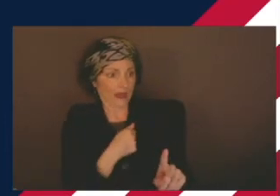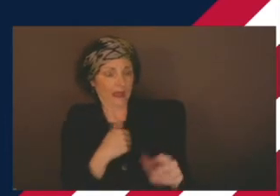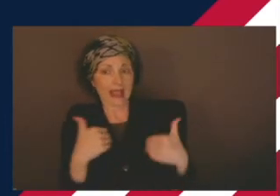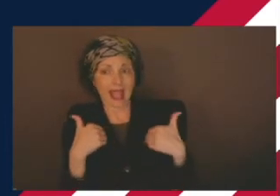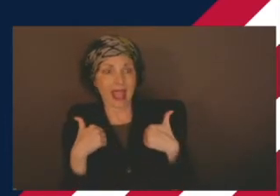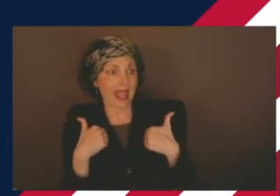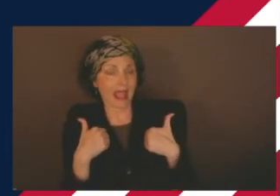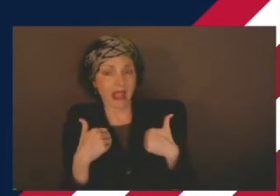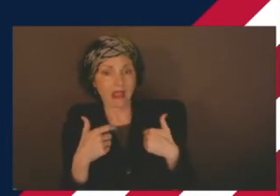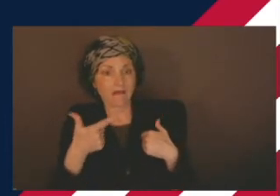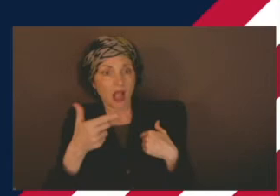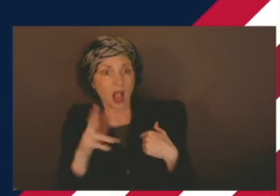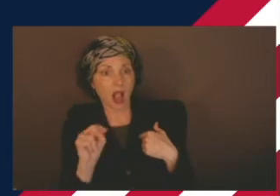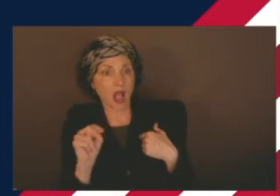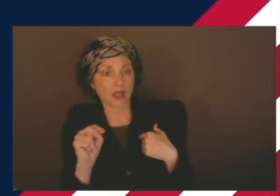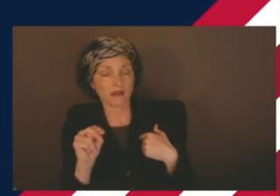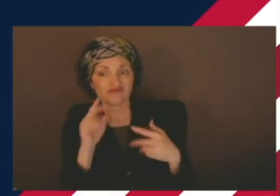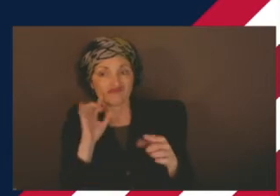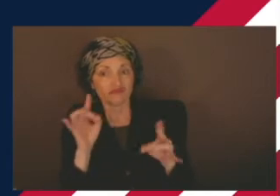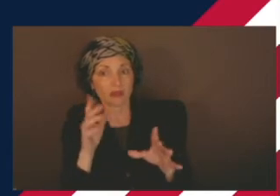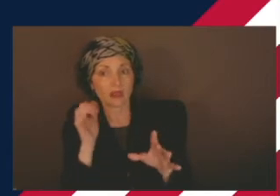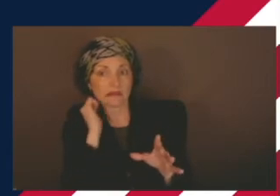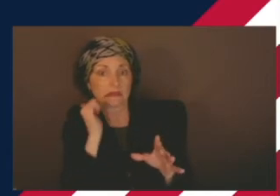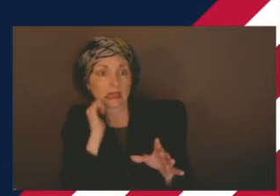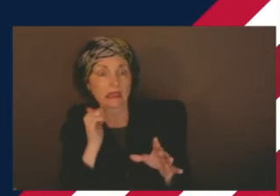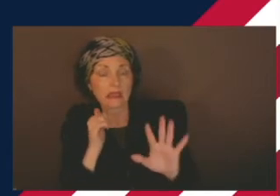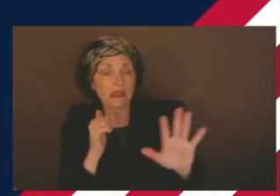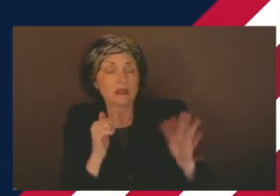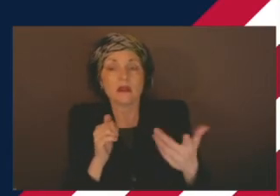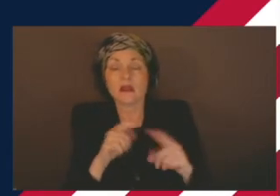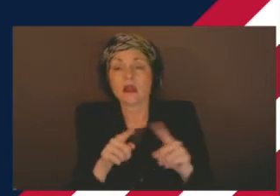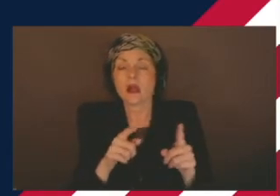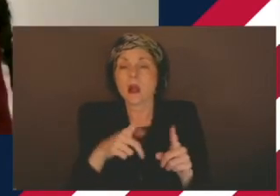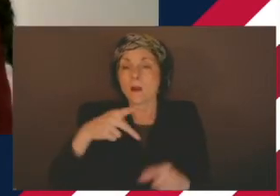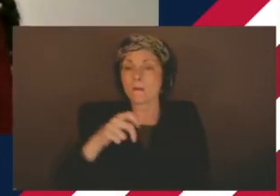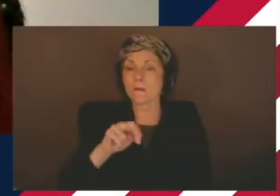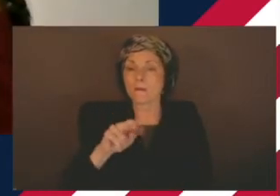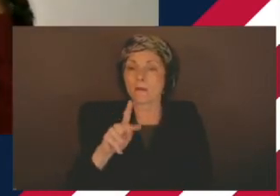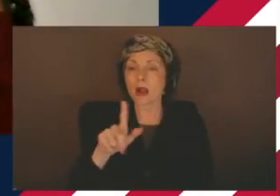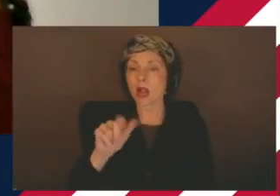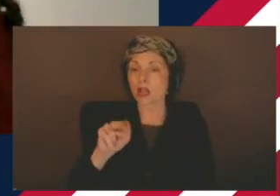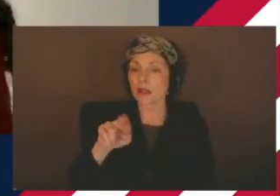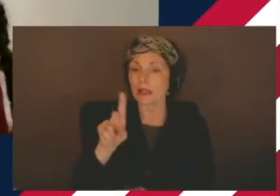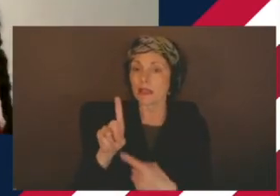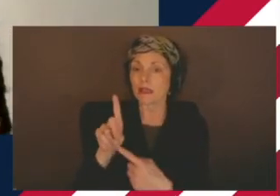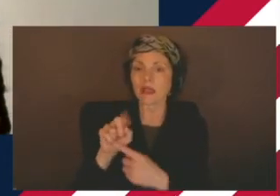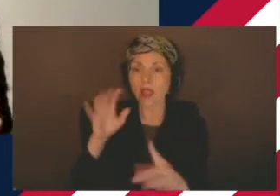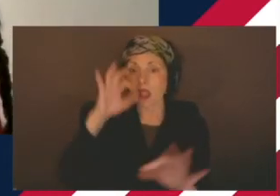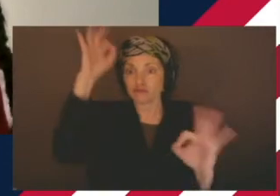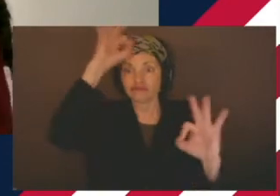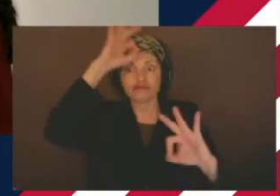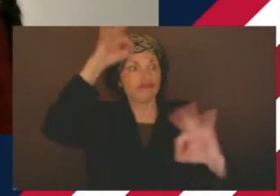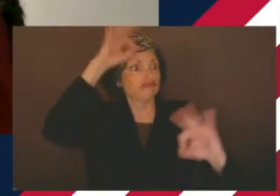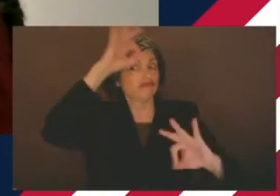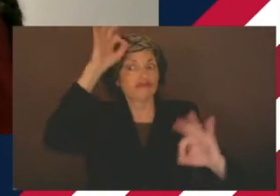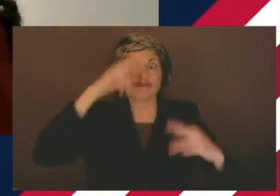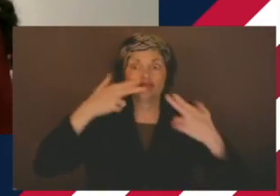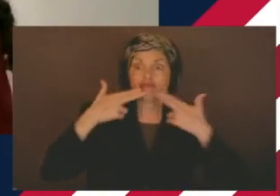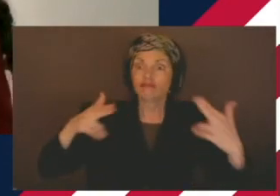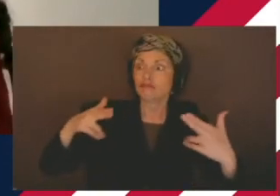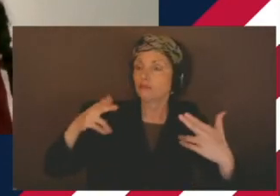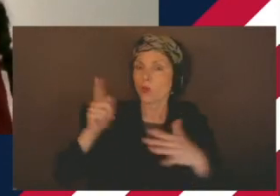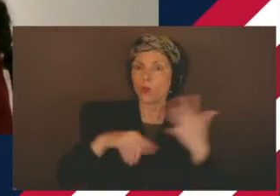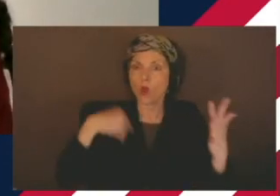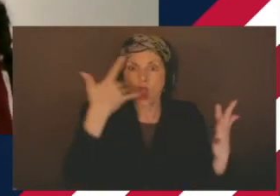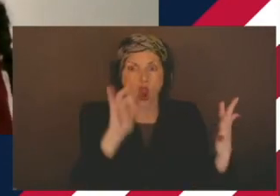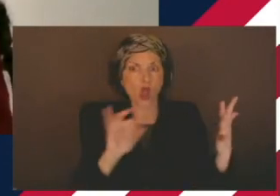with gun violence daily. They didn't know about gun violence before Parkland happened on February 14th. So my